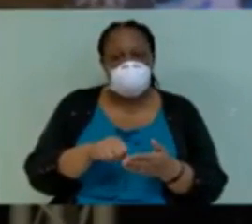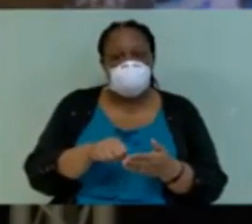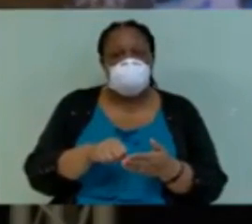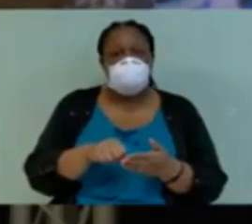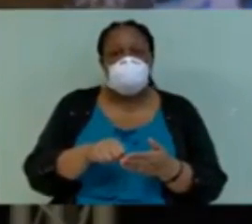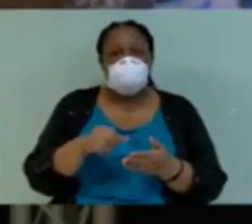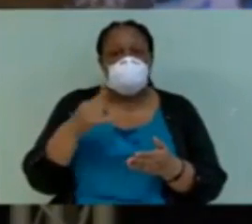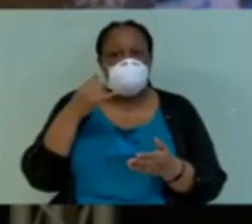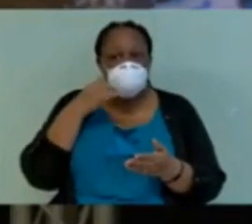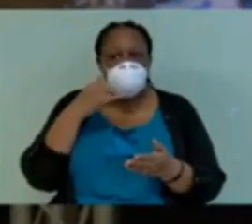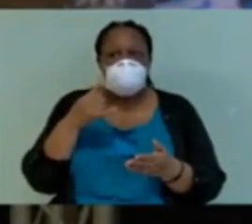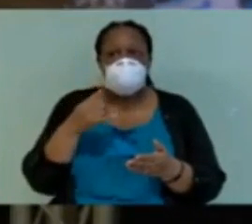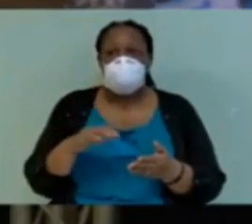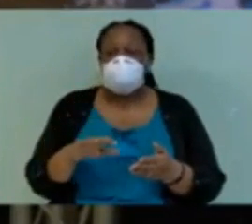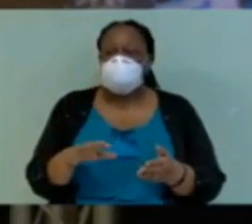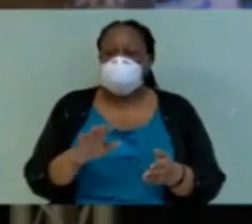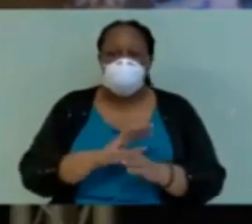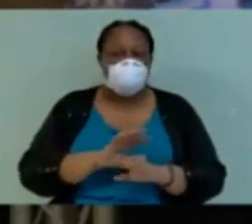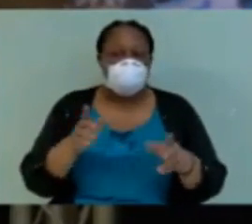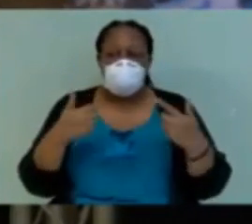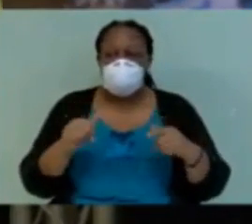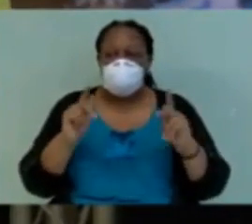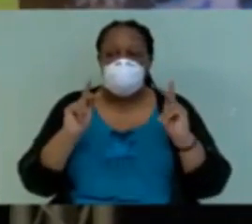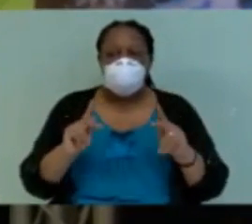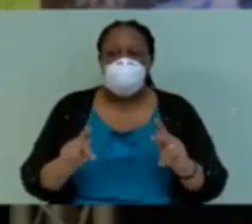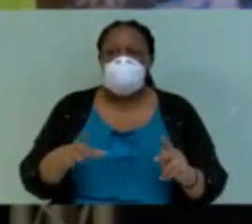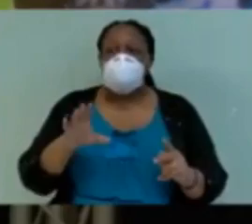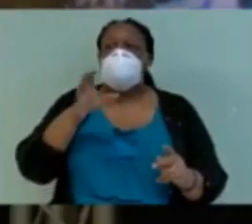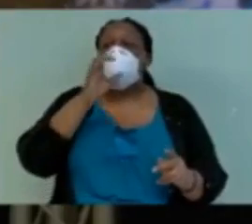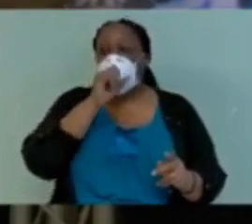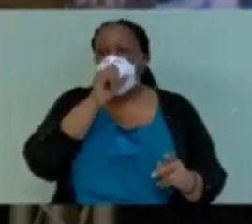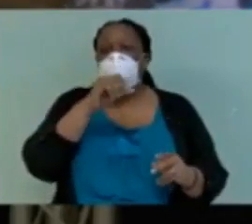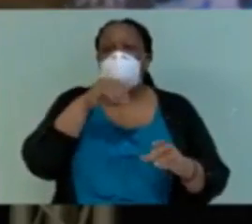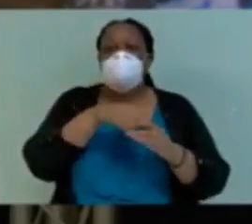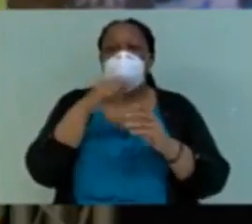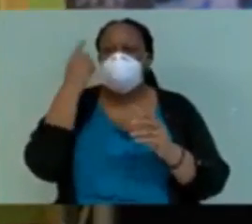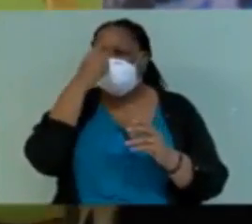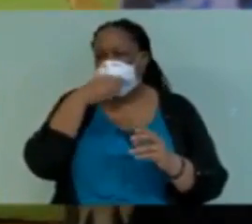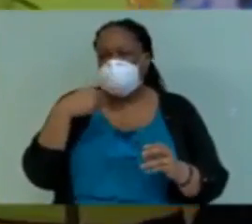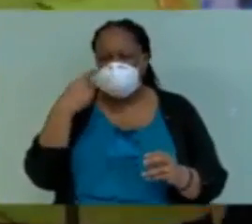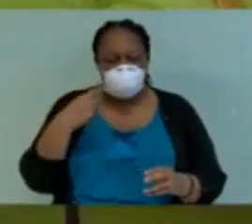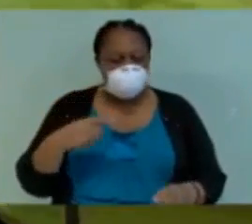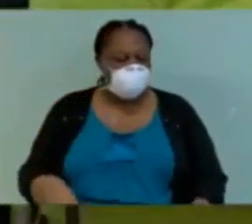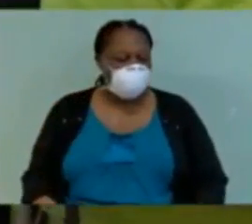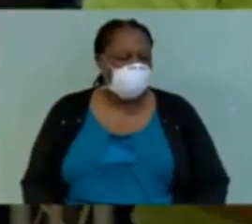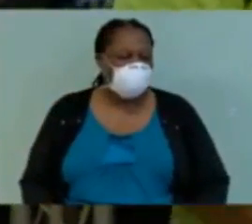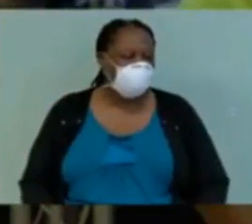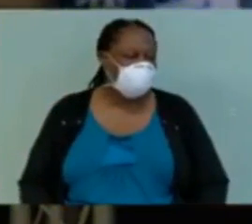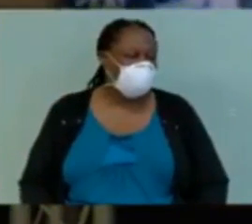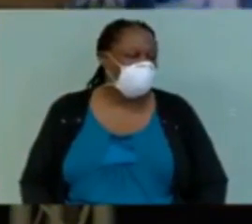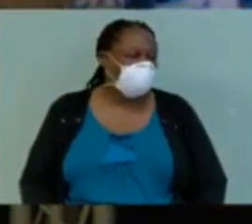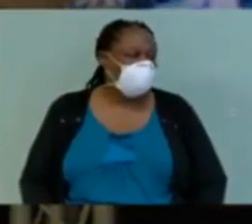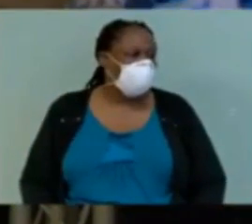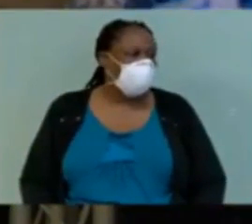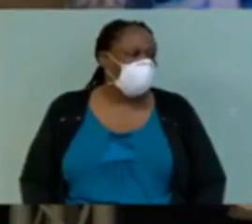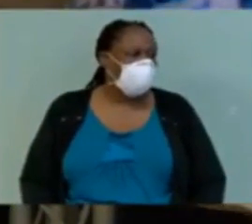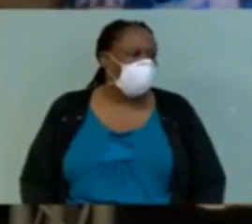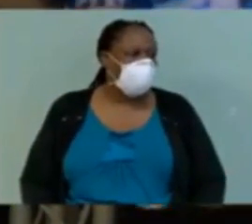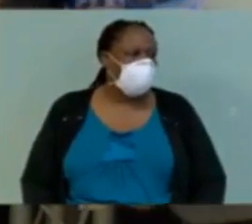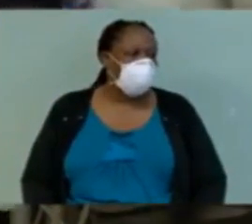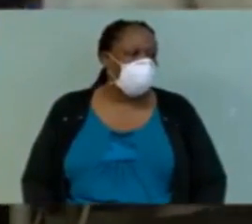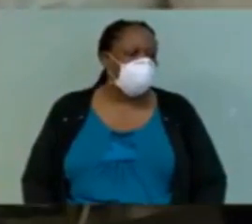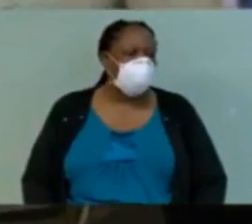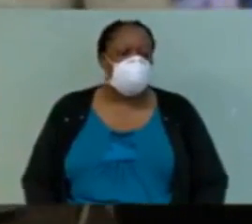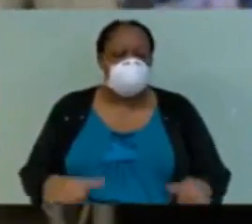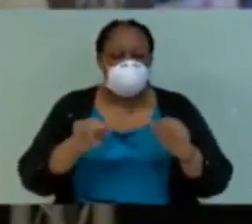providing electricity with reliability and responsibility. And in closing, I